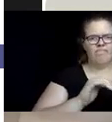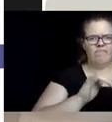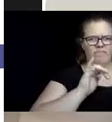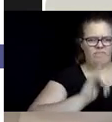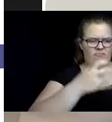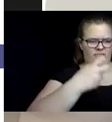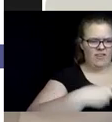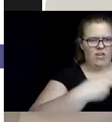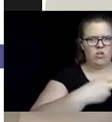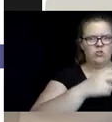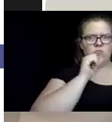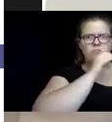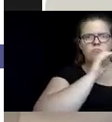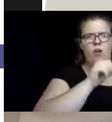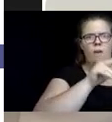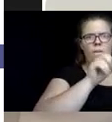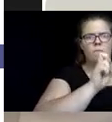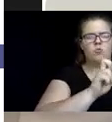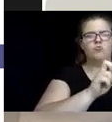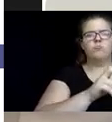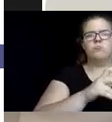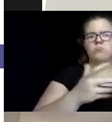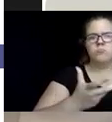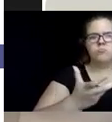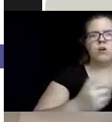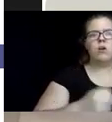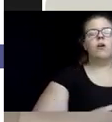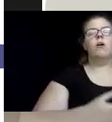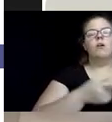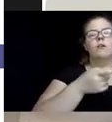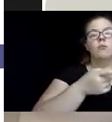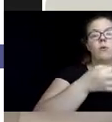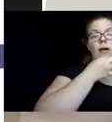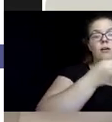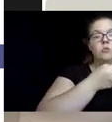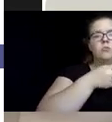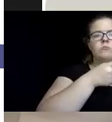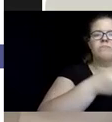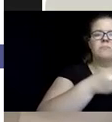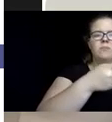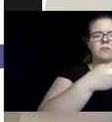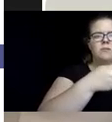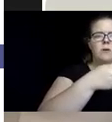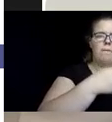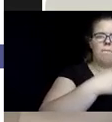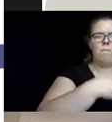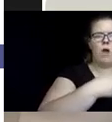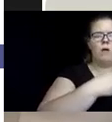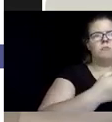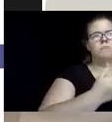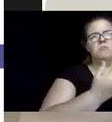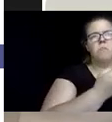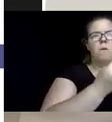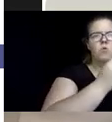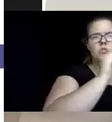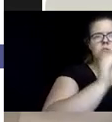abuse? With experts, they might cite the prevalence that it occurs to 14% of older adults, and that percentage